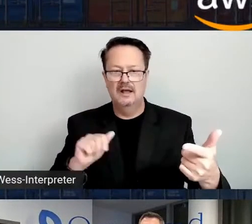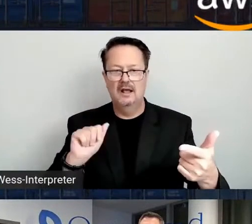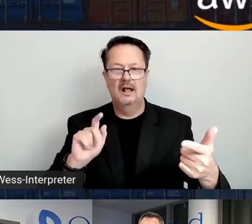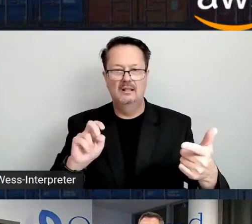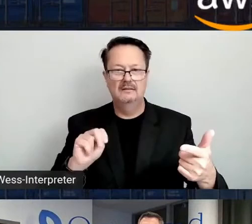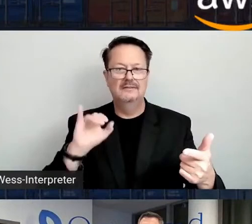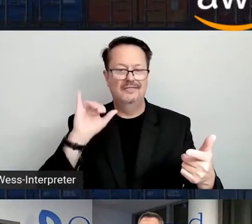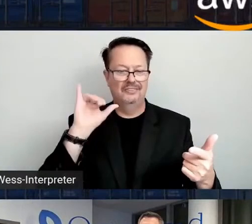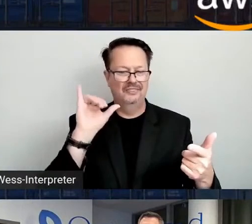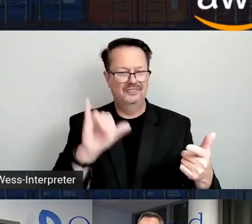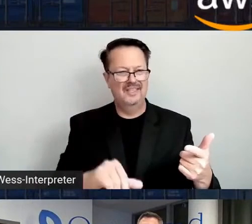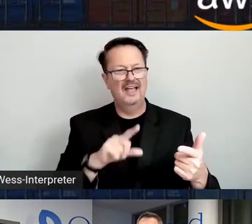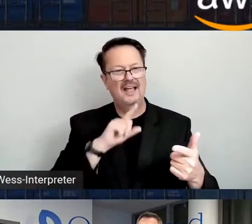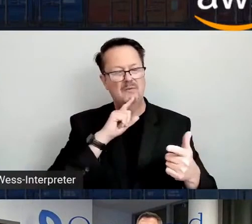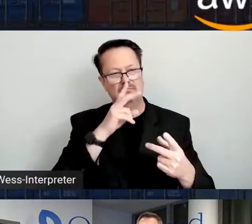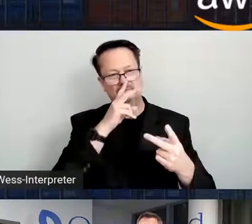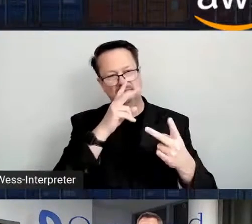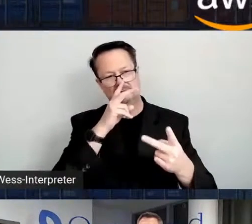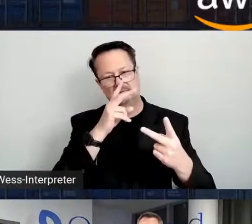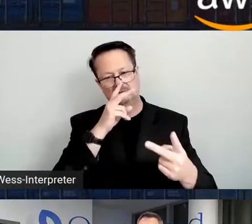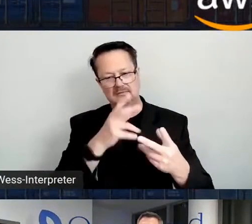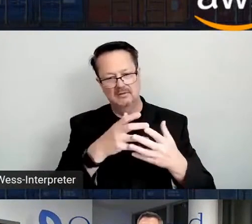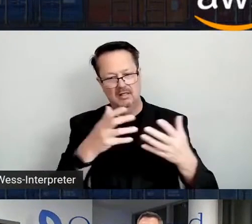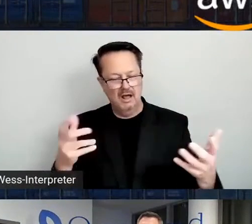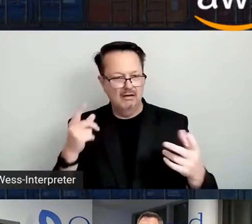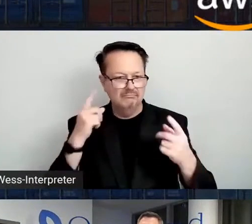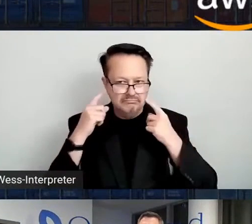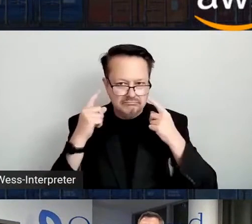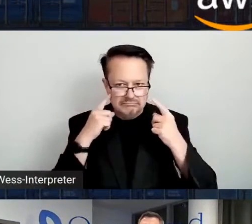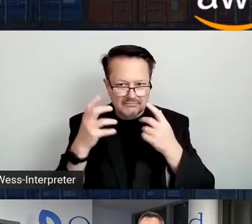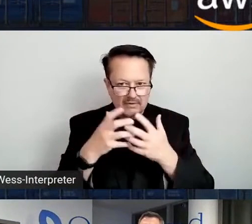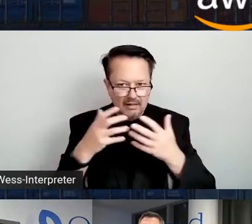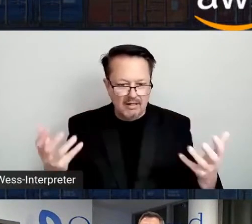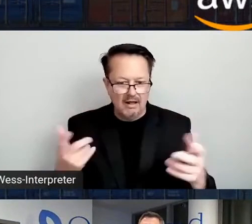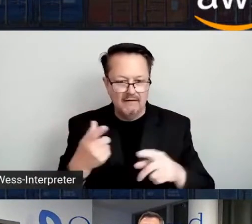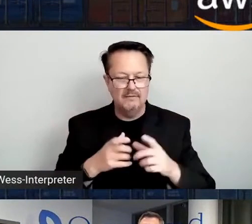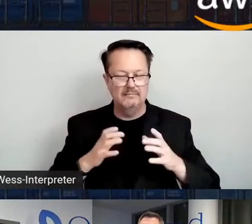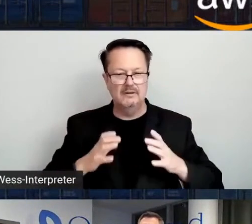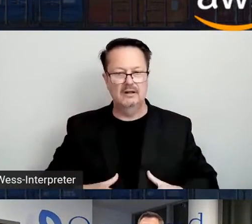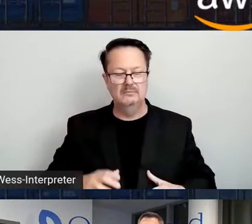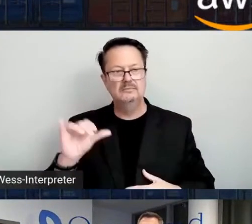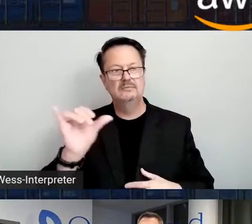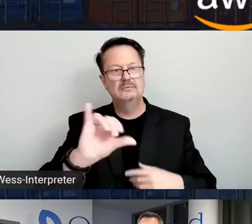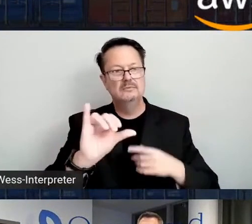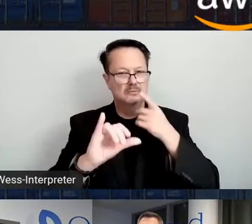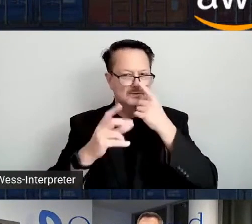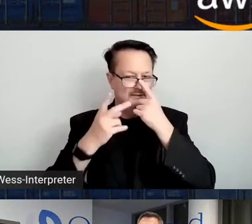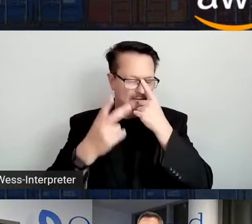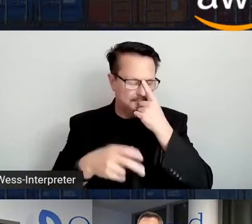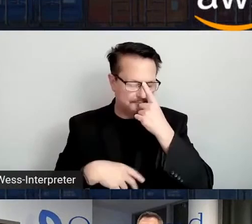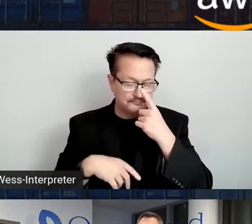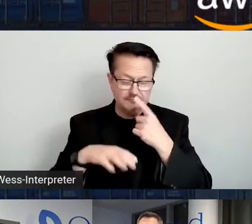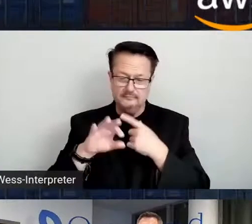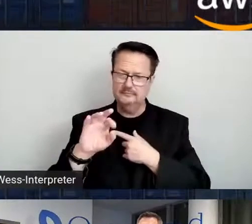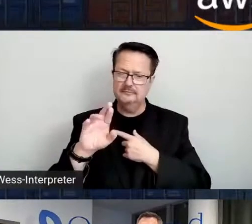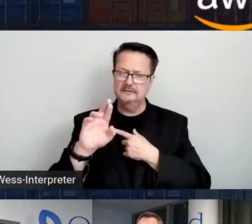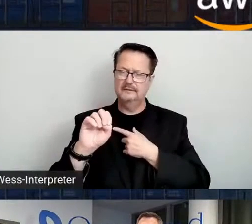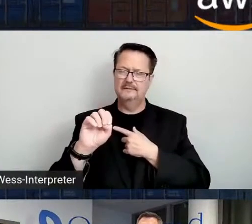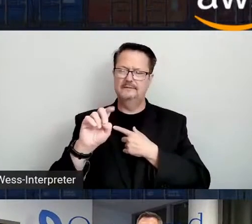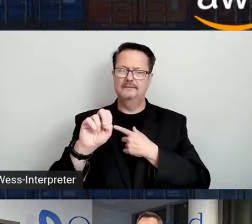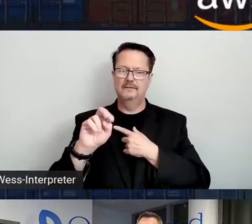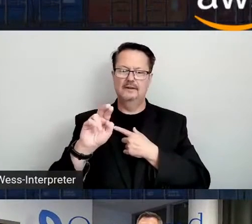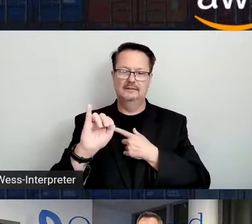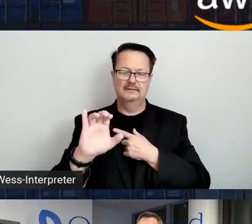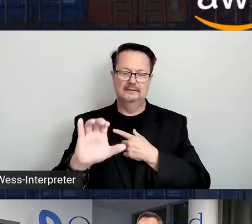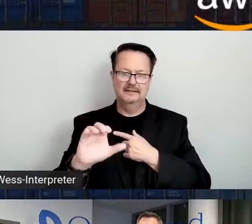actually what we're seeing a lot and what we hear from our customers as well. So Frederick, can you elaborate